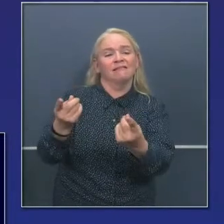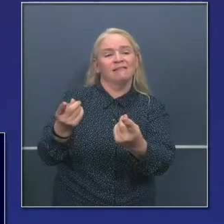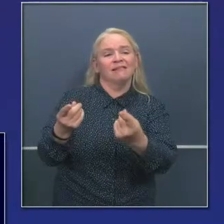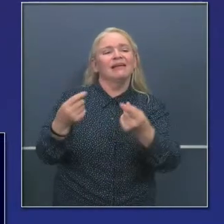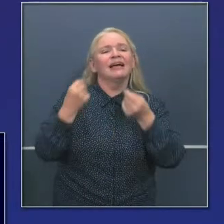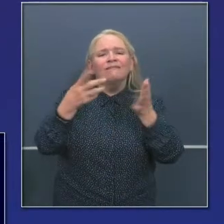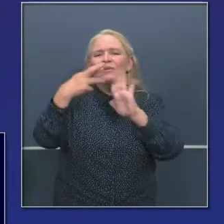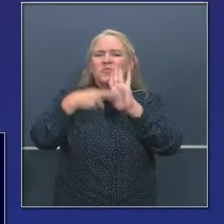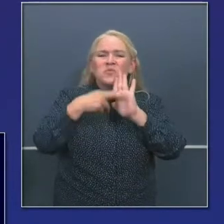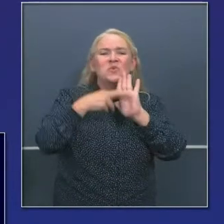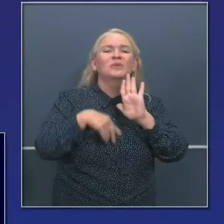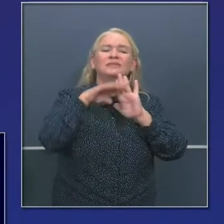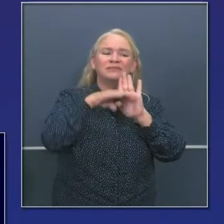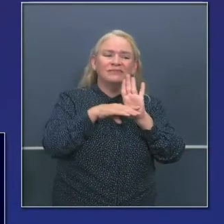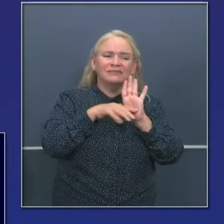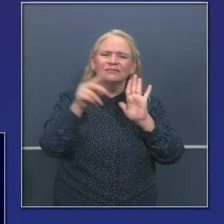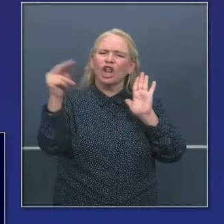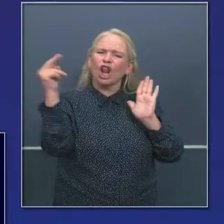guidelines that are up on the